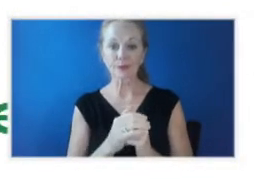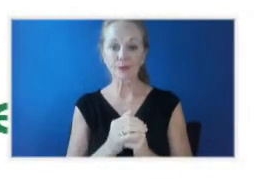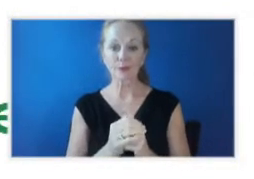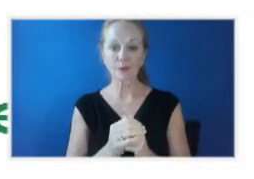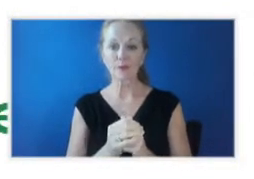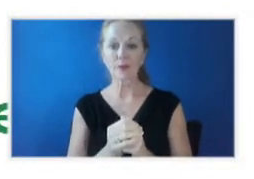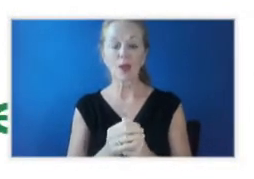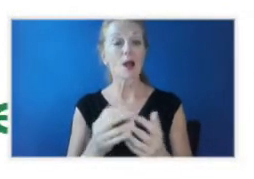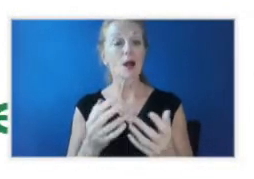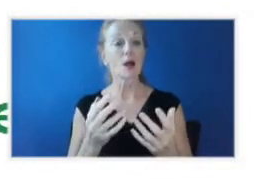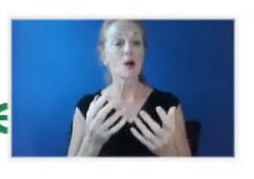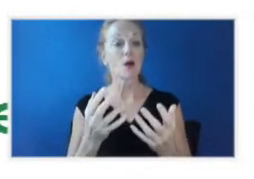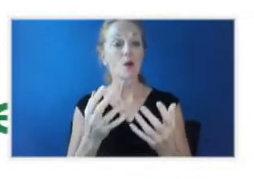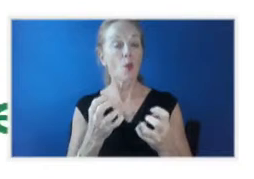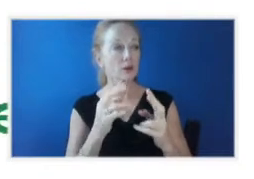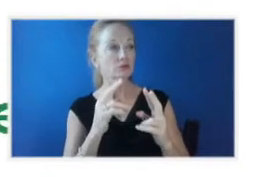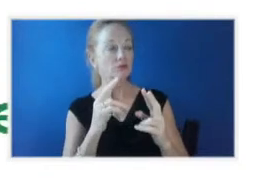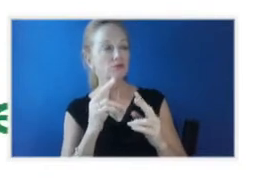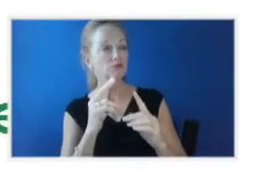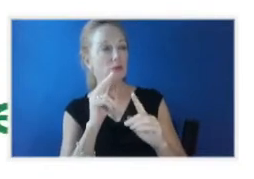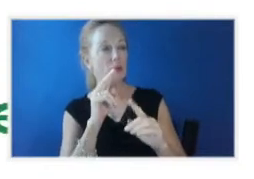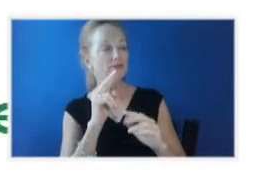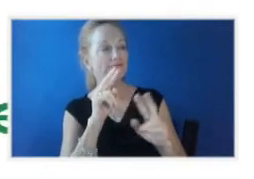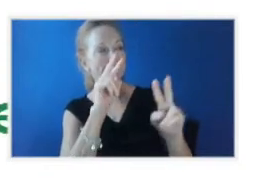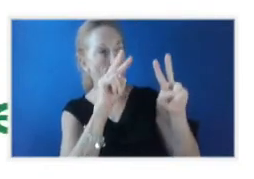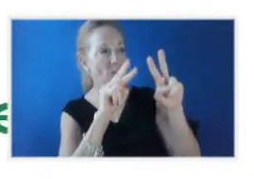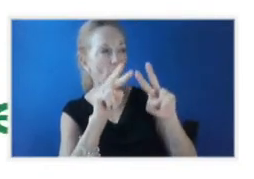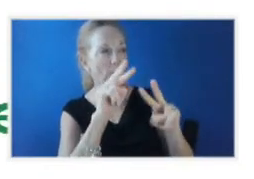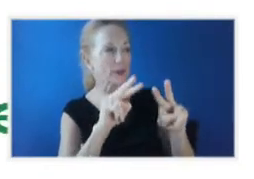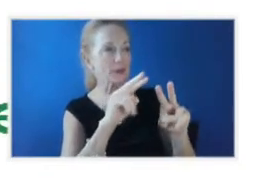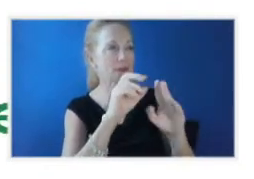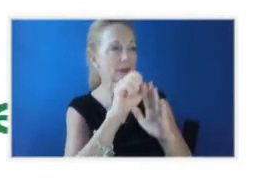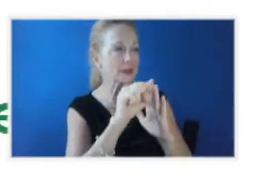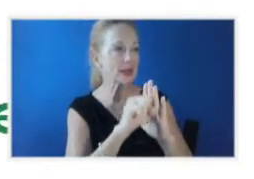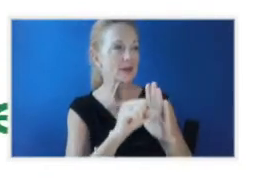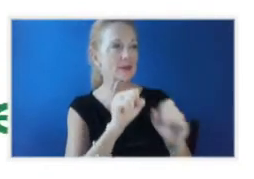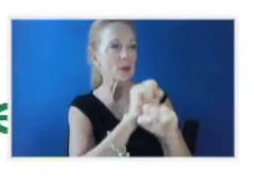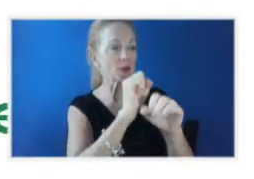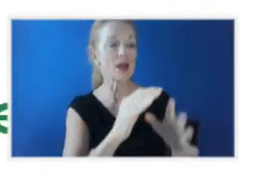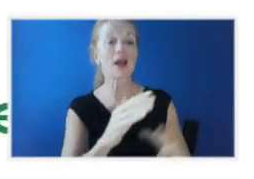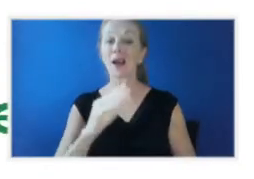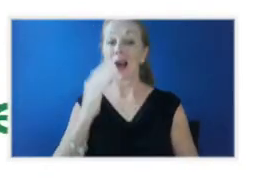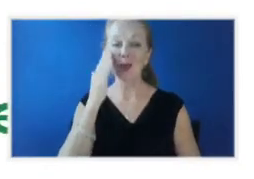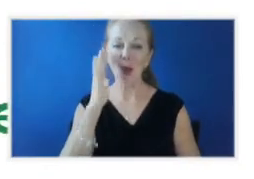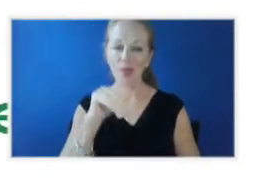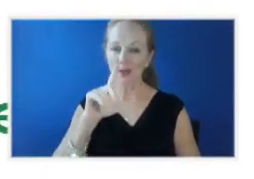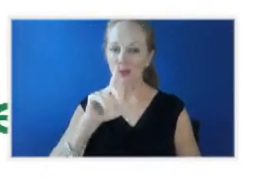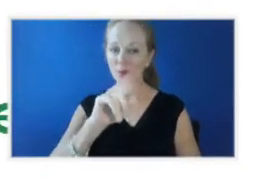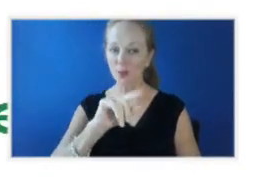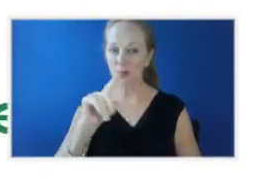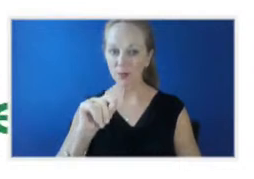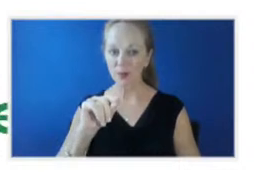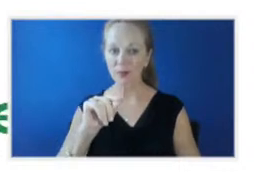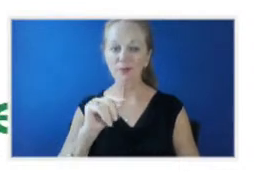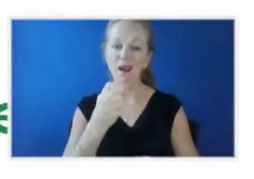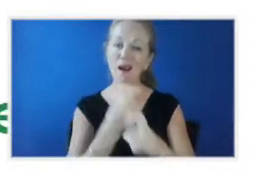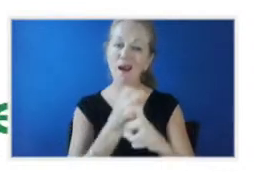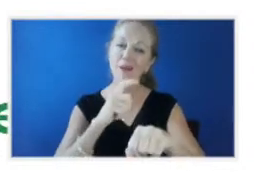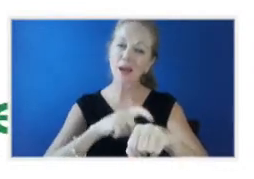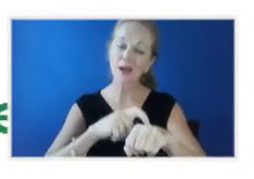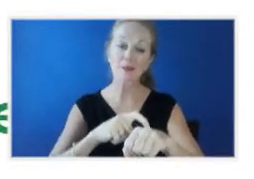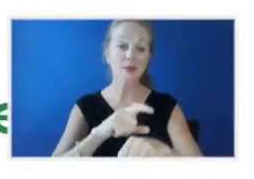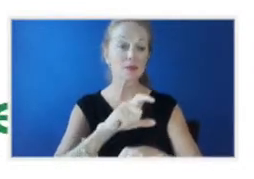we wanted to look at the state of employees. I knew that during 2020, the difficult times that we were having within policing in